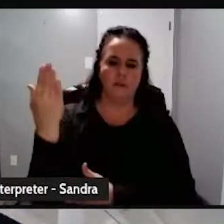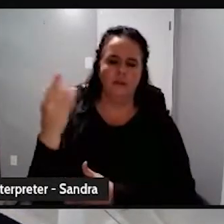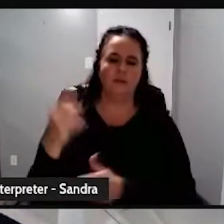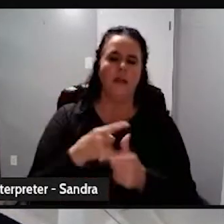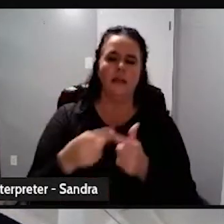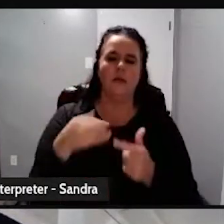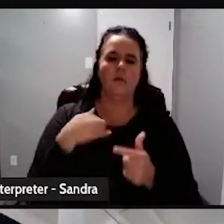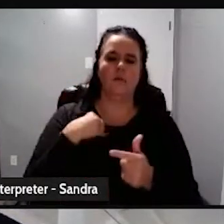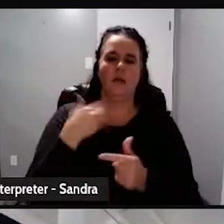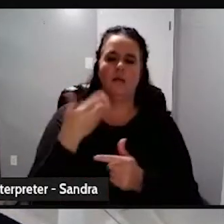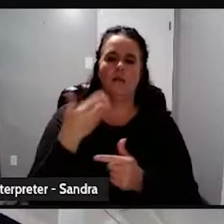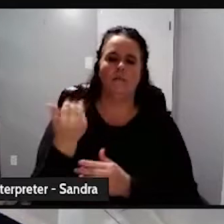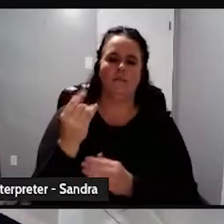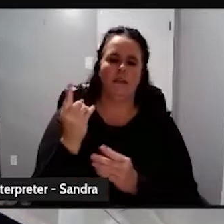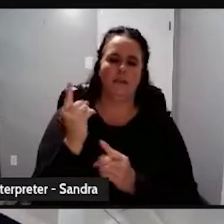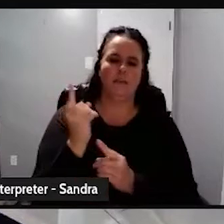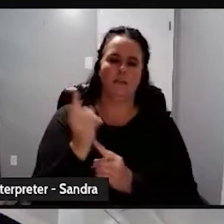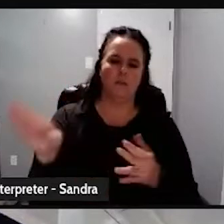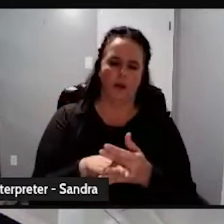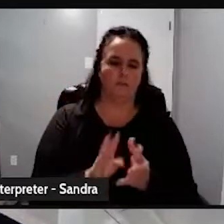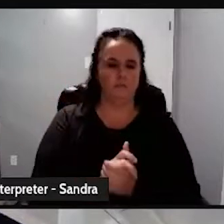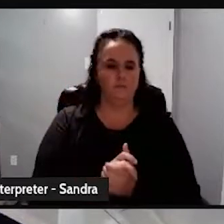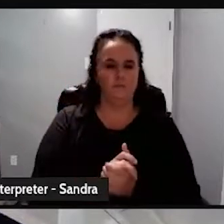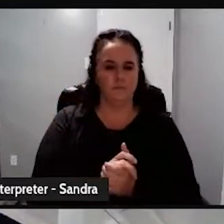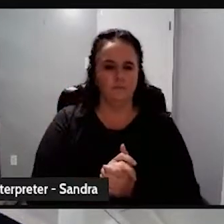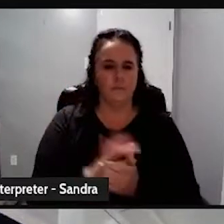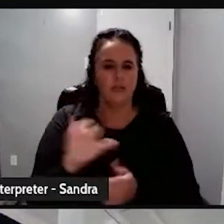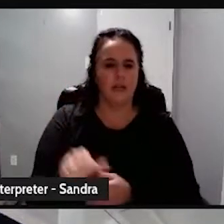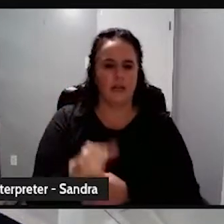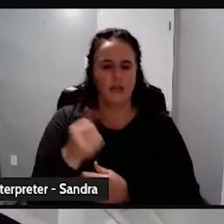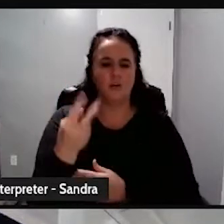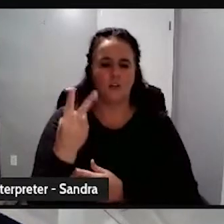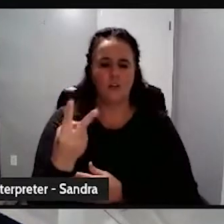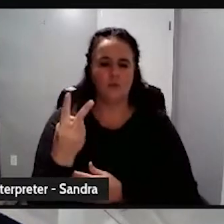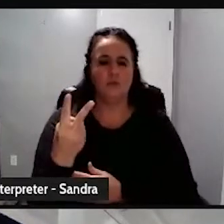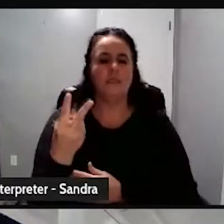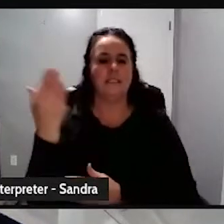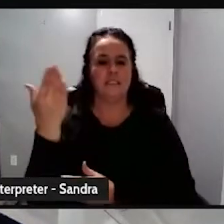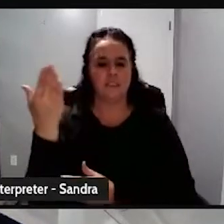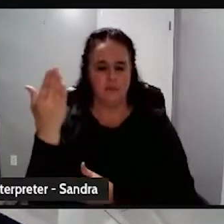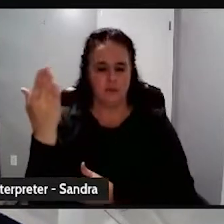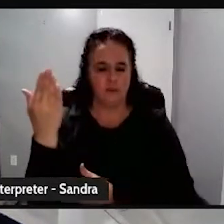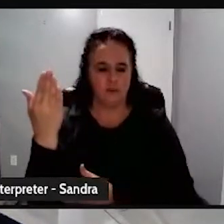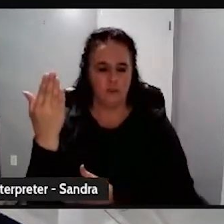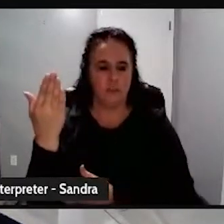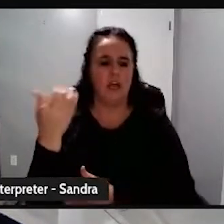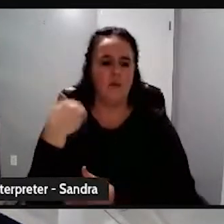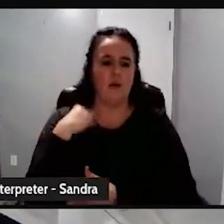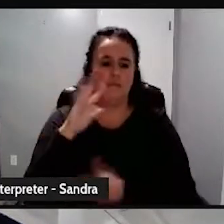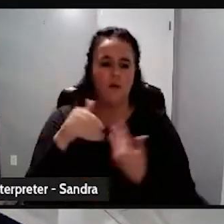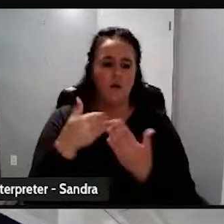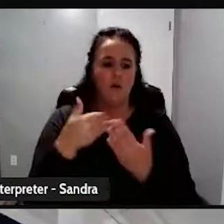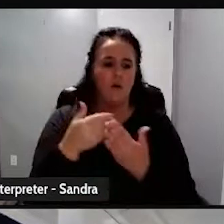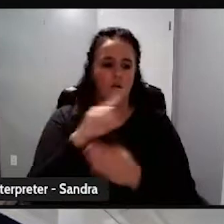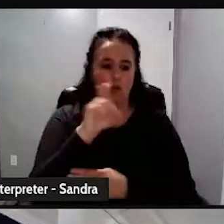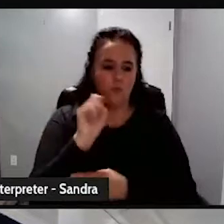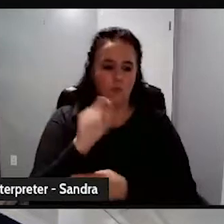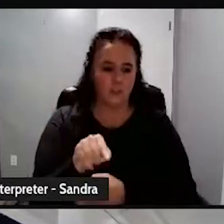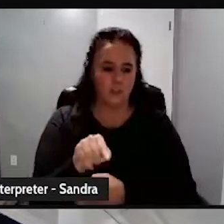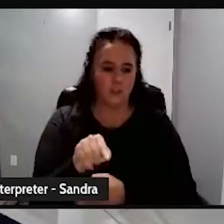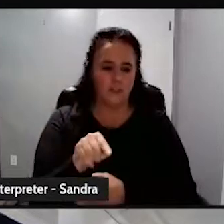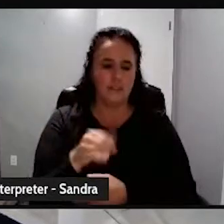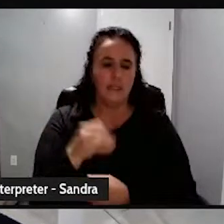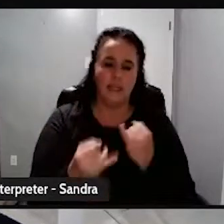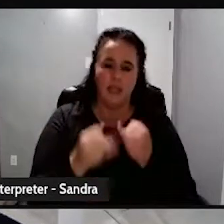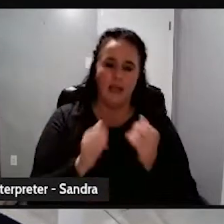have a 15-minute break, and then another two speakers, and we will have all the questions and at the end